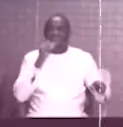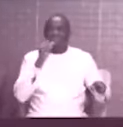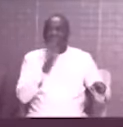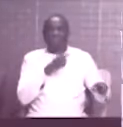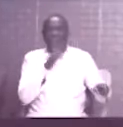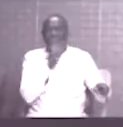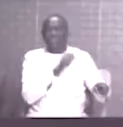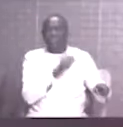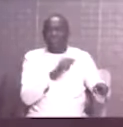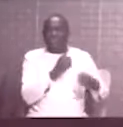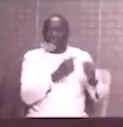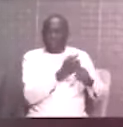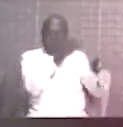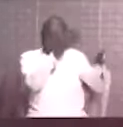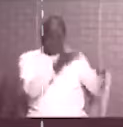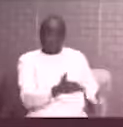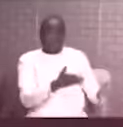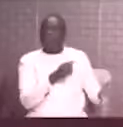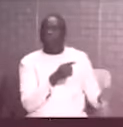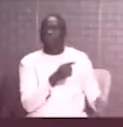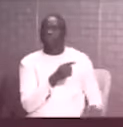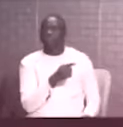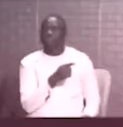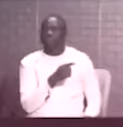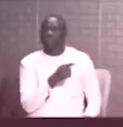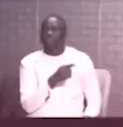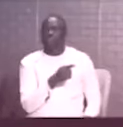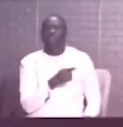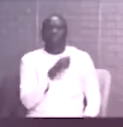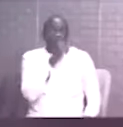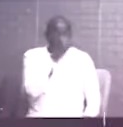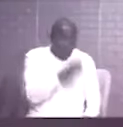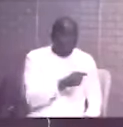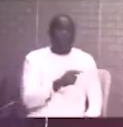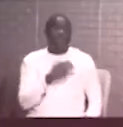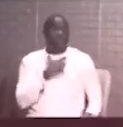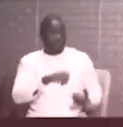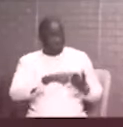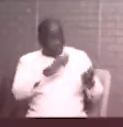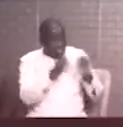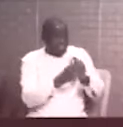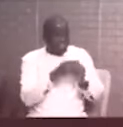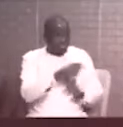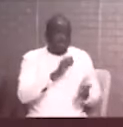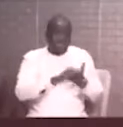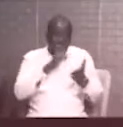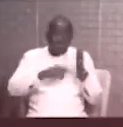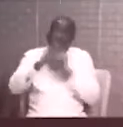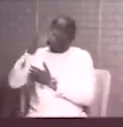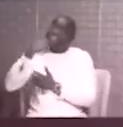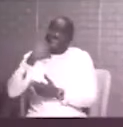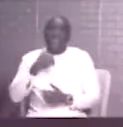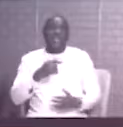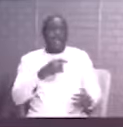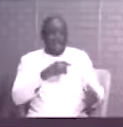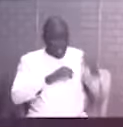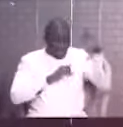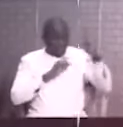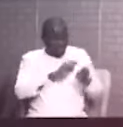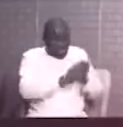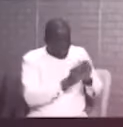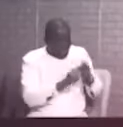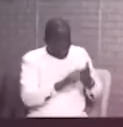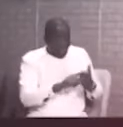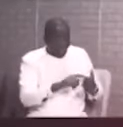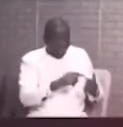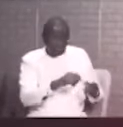you. You are the one I want to change. I will change you to a version that cars